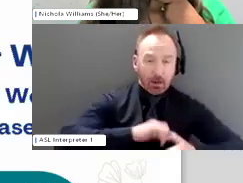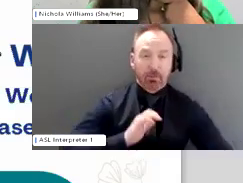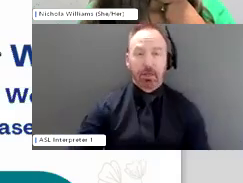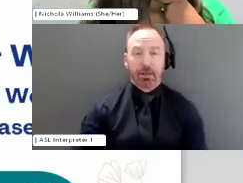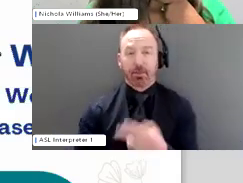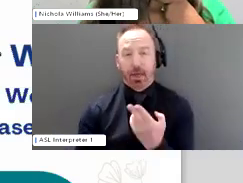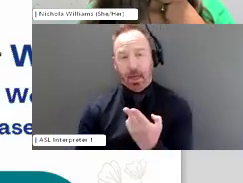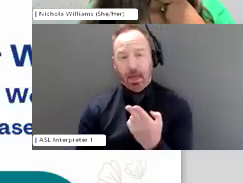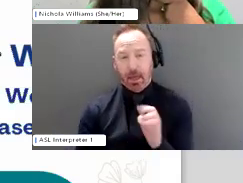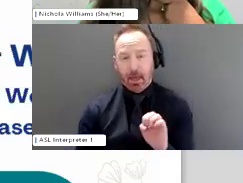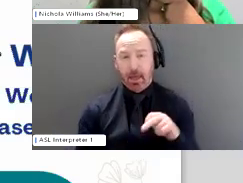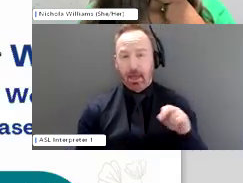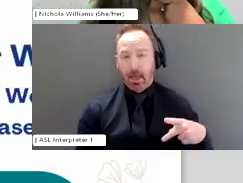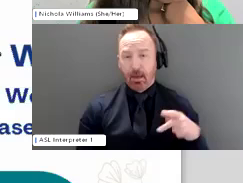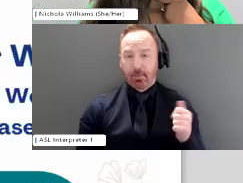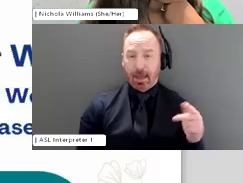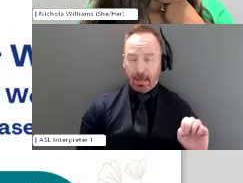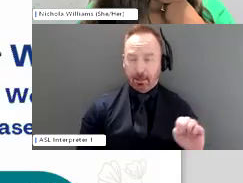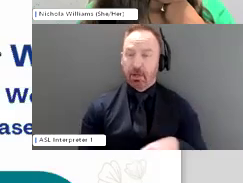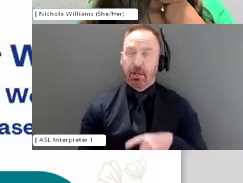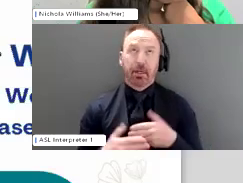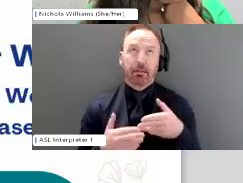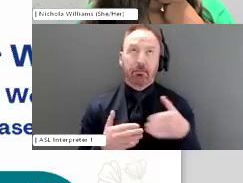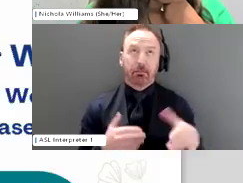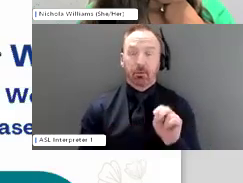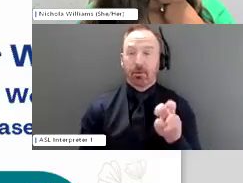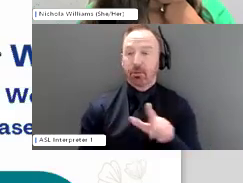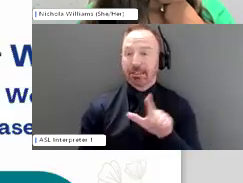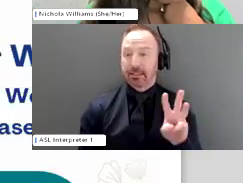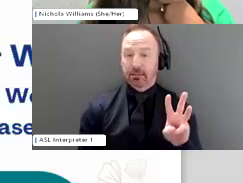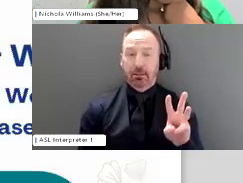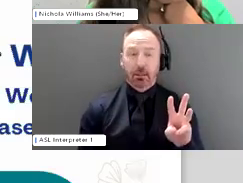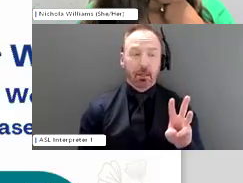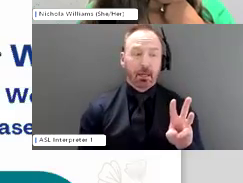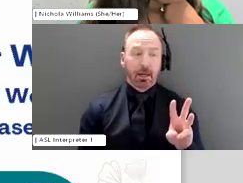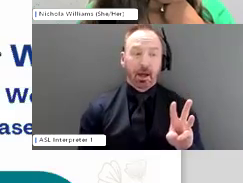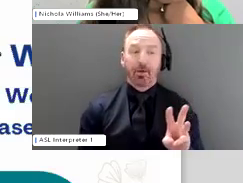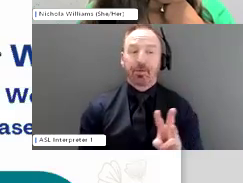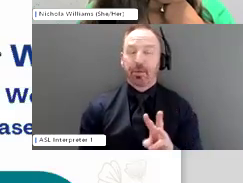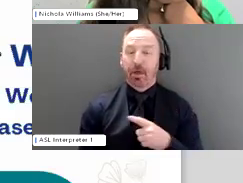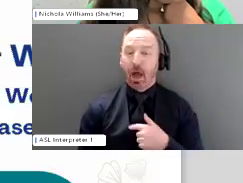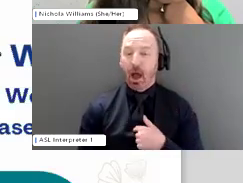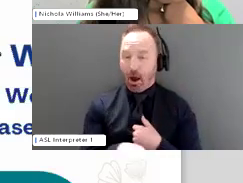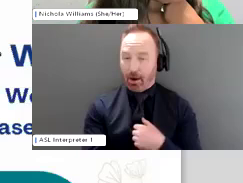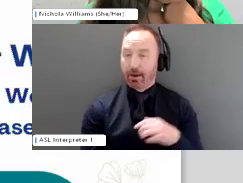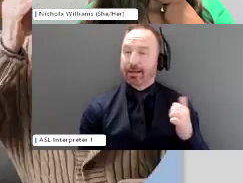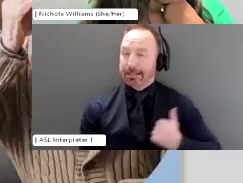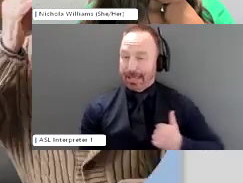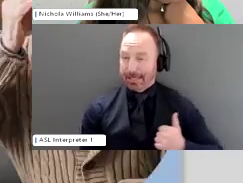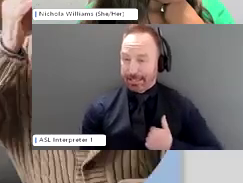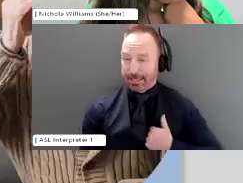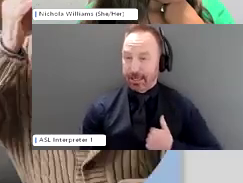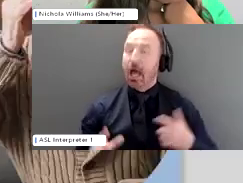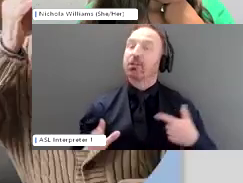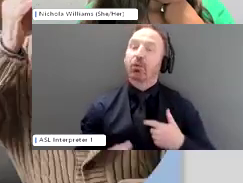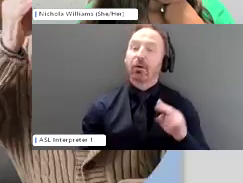the 26th, again with our Canadian Network on gender-based violence. So you can check our website. We